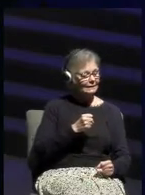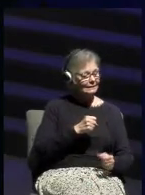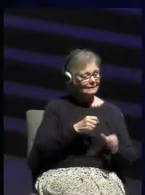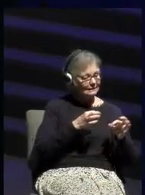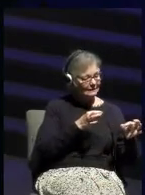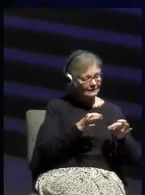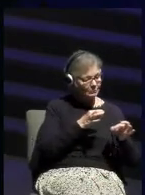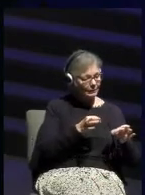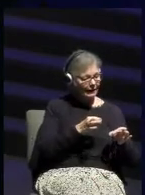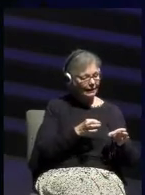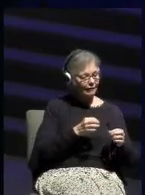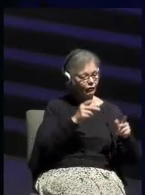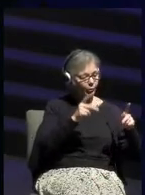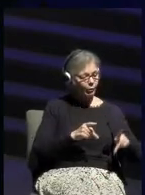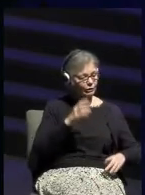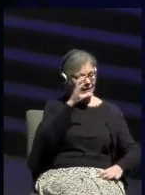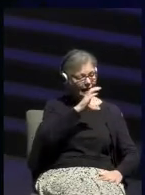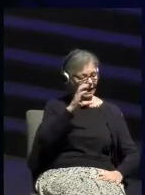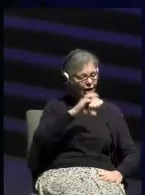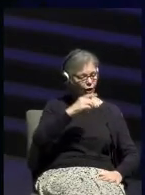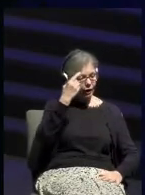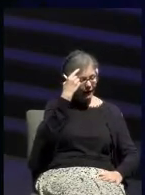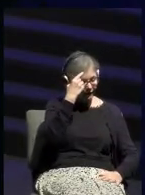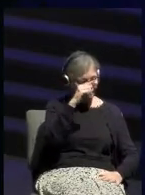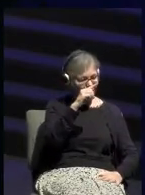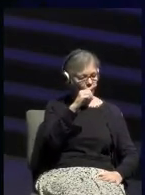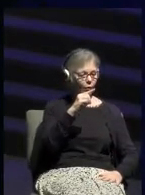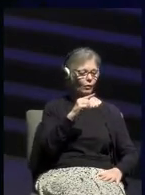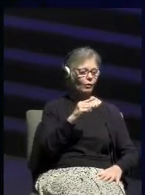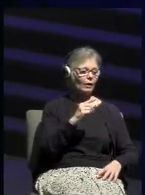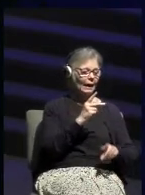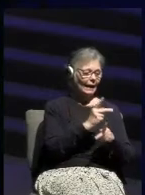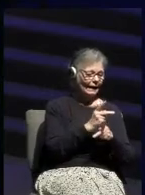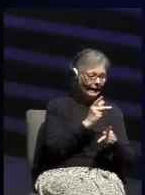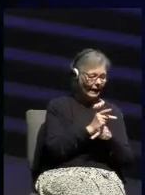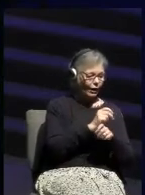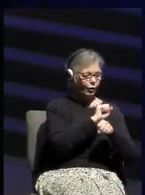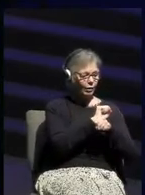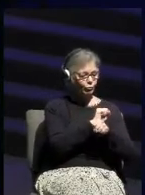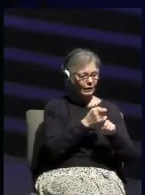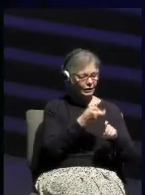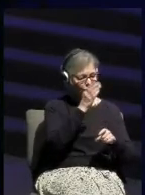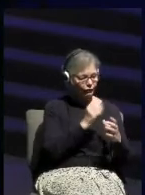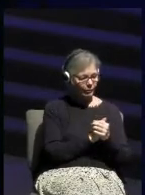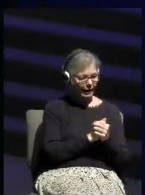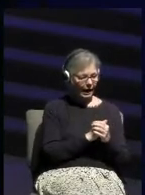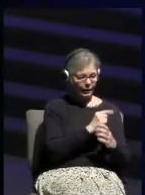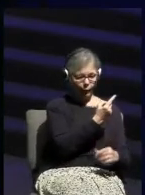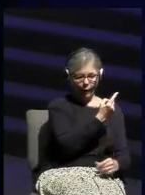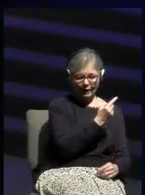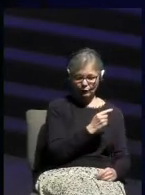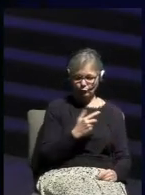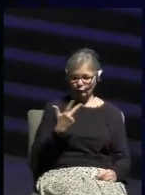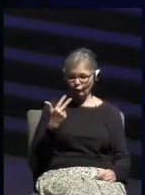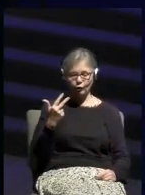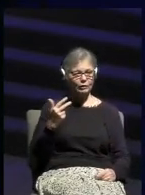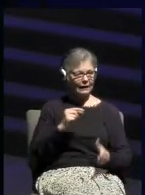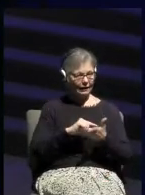and protection. And so he goes through 13 verses of explaining and bringing